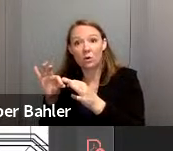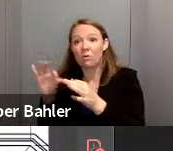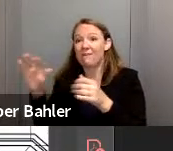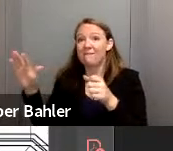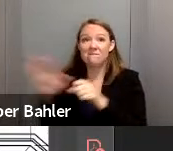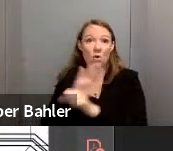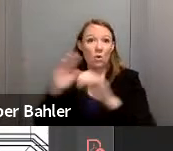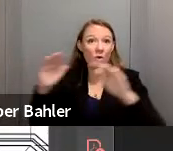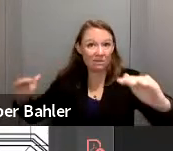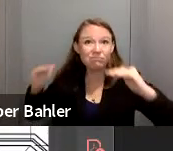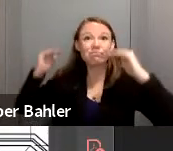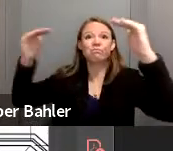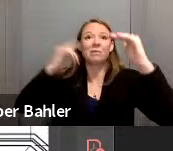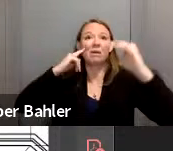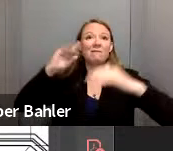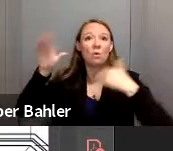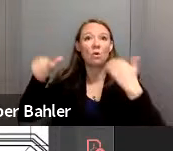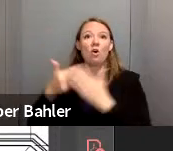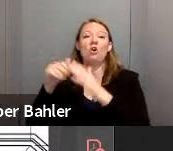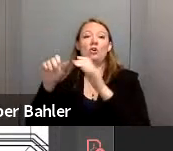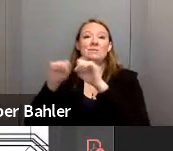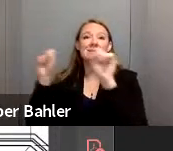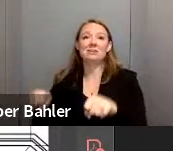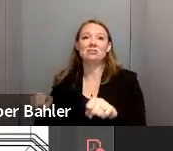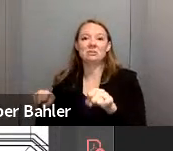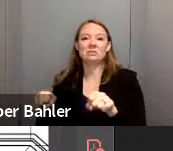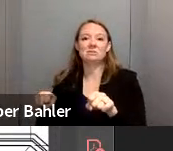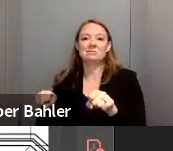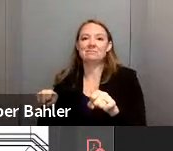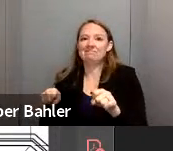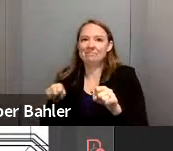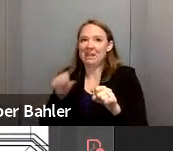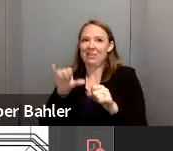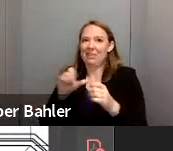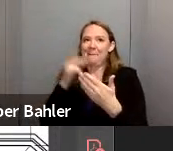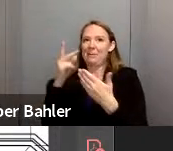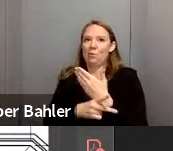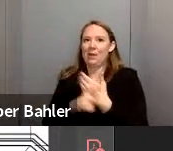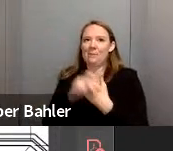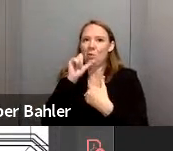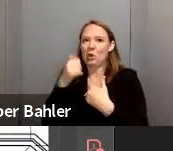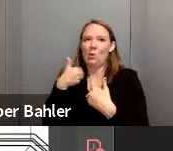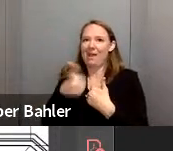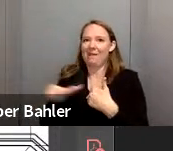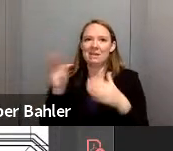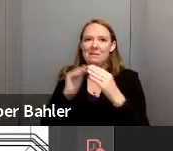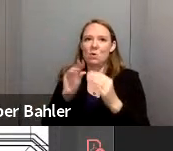all stations. We don't currently have that programmed. However, when we are